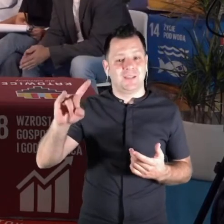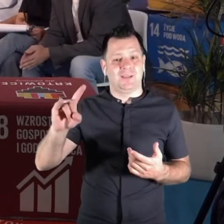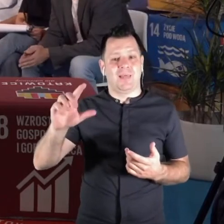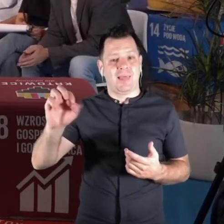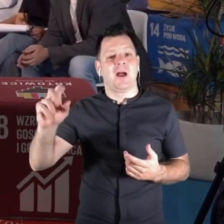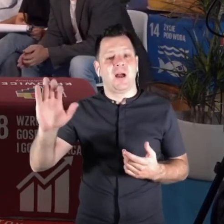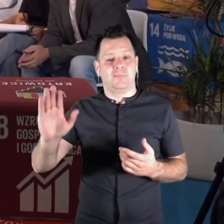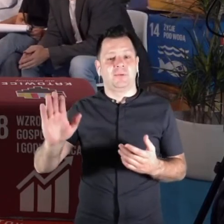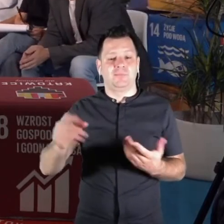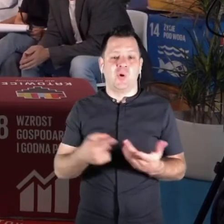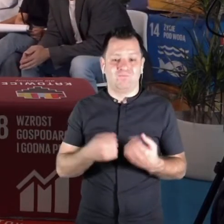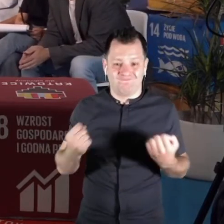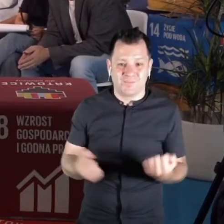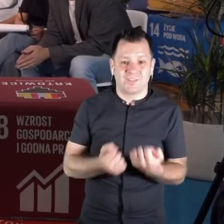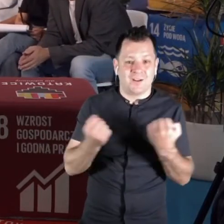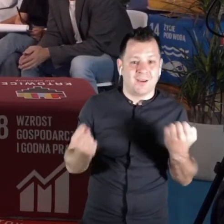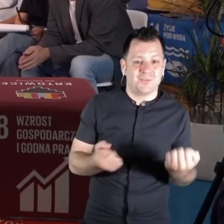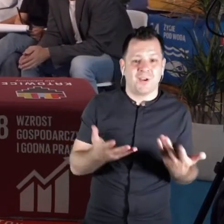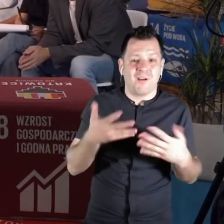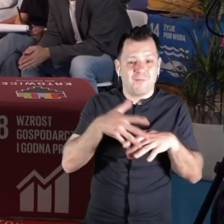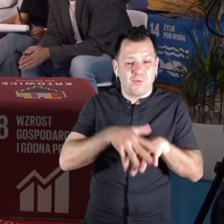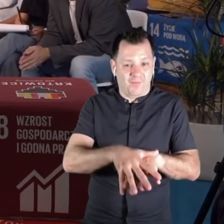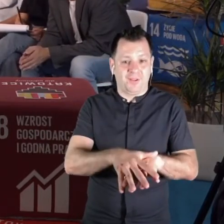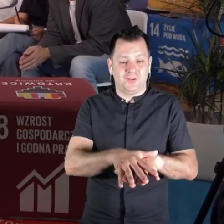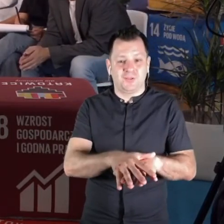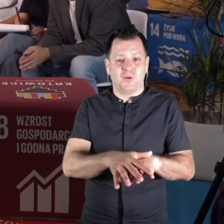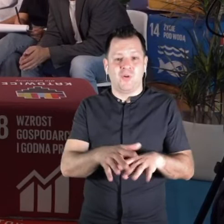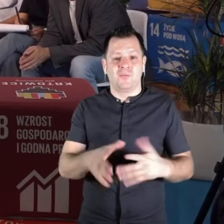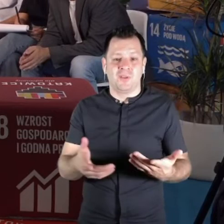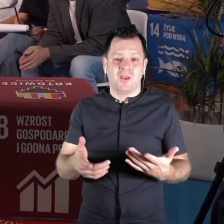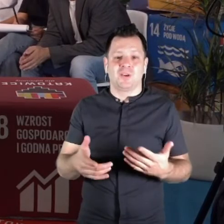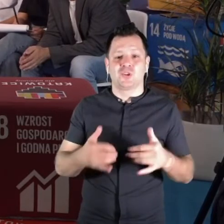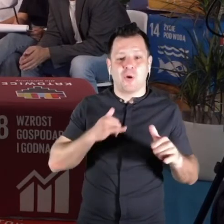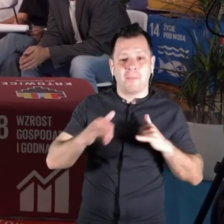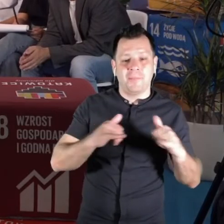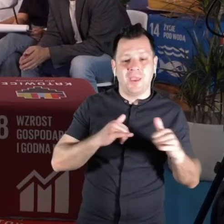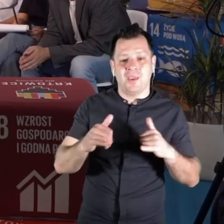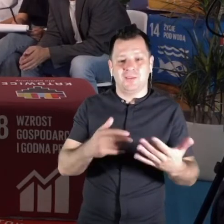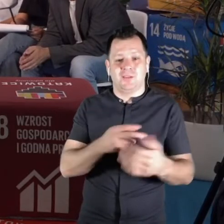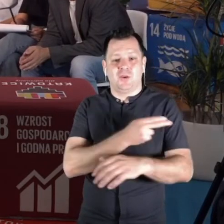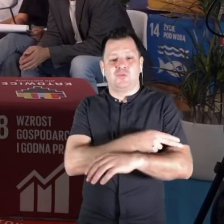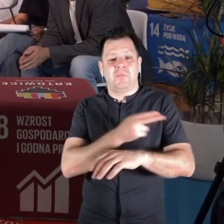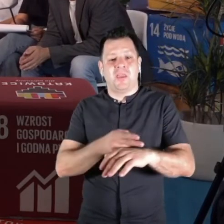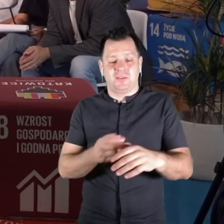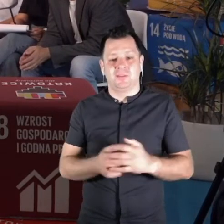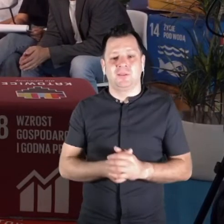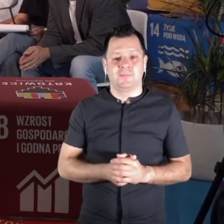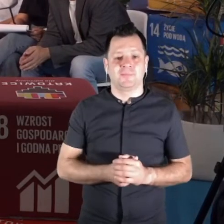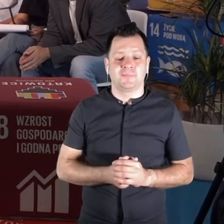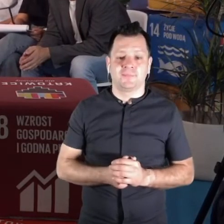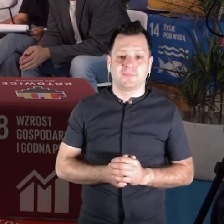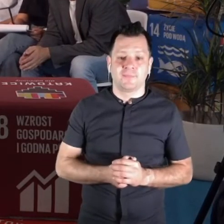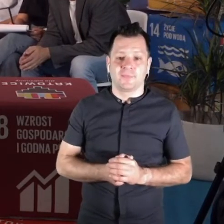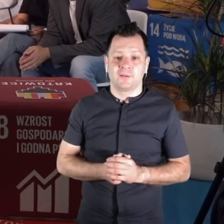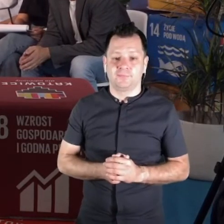one approach. And part of design thinking is, for example, presenting our projects as experiments. So it's not going to be permanent. It's not going